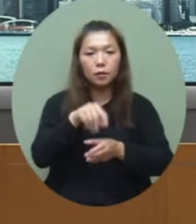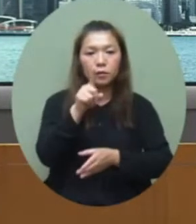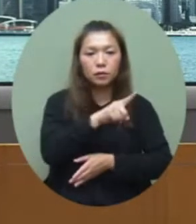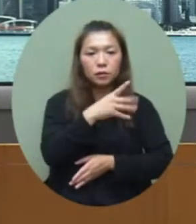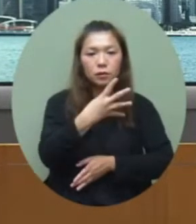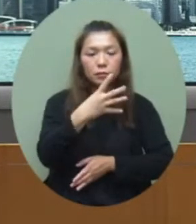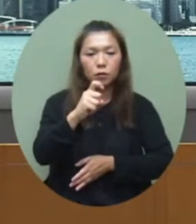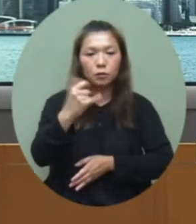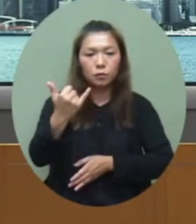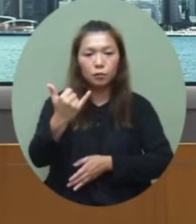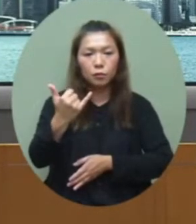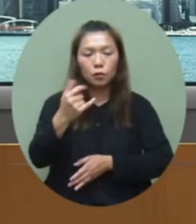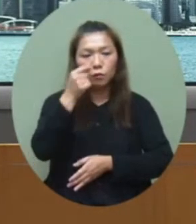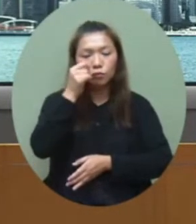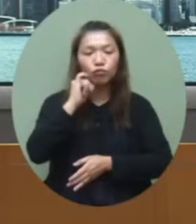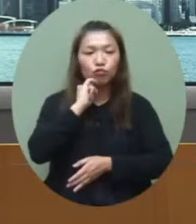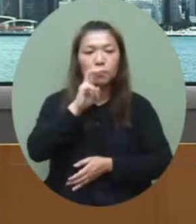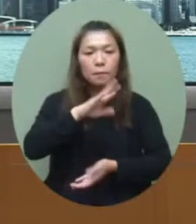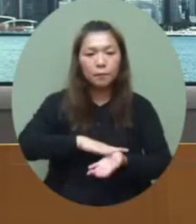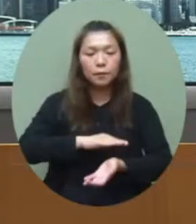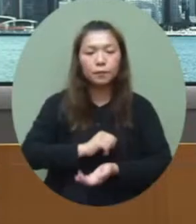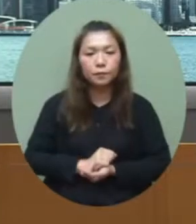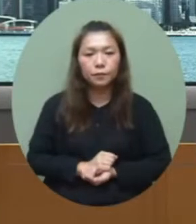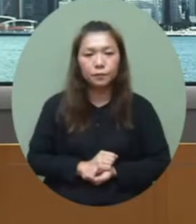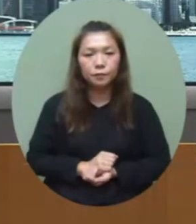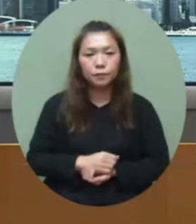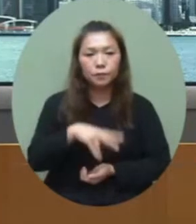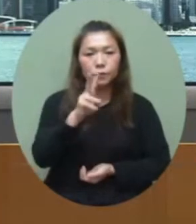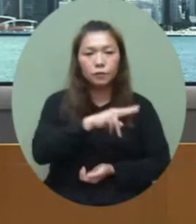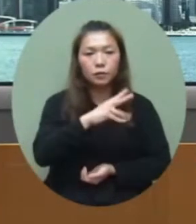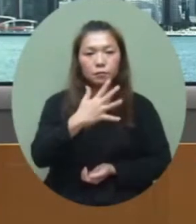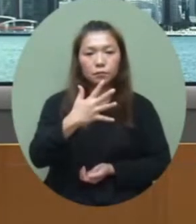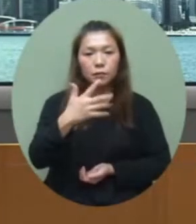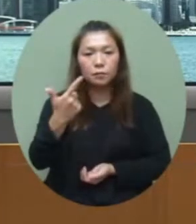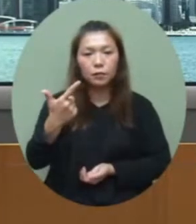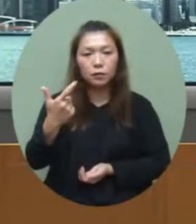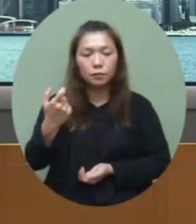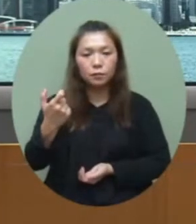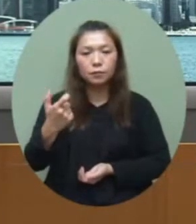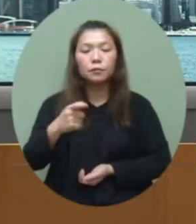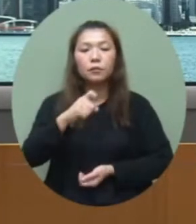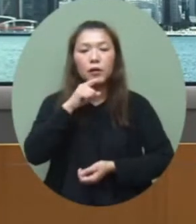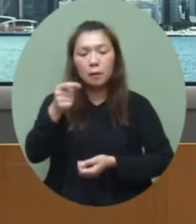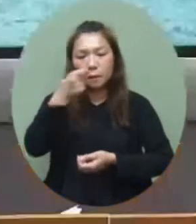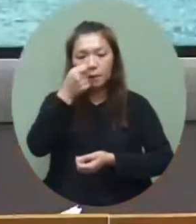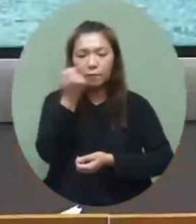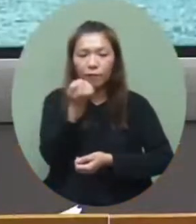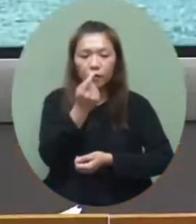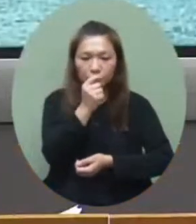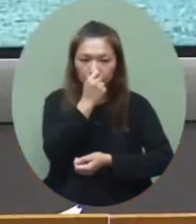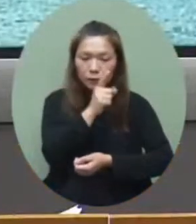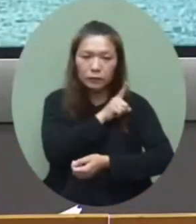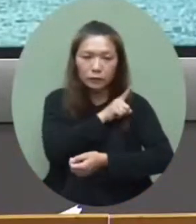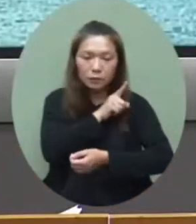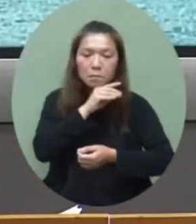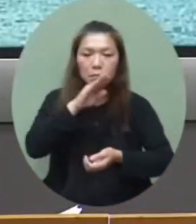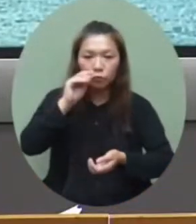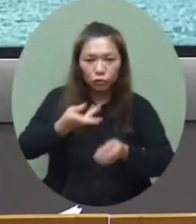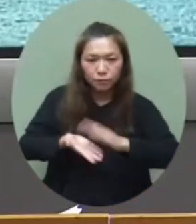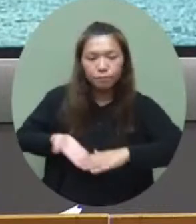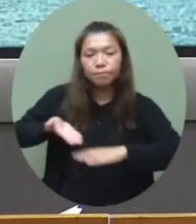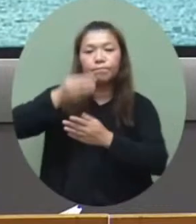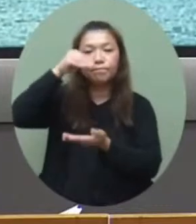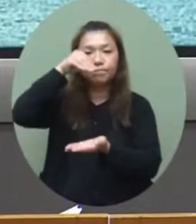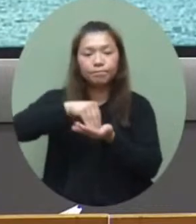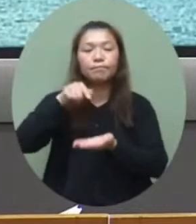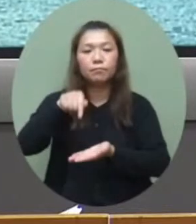4,076 local positive cases, including 1,496 PCR positive cases and